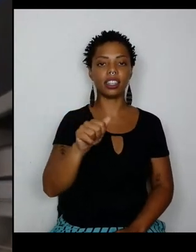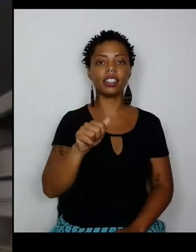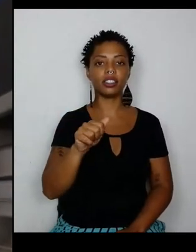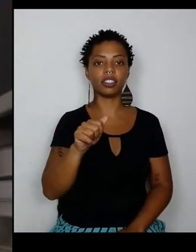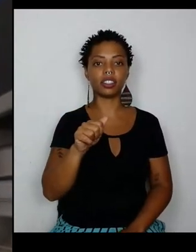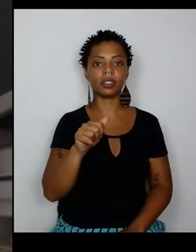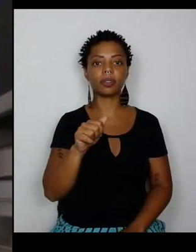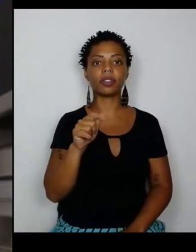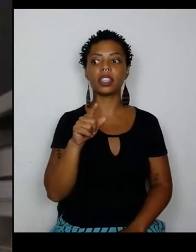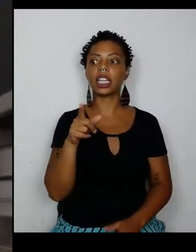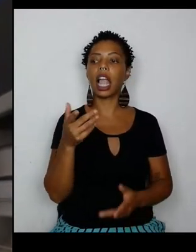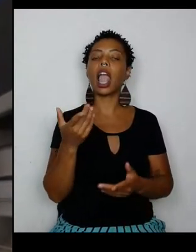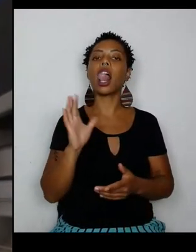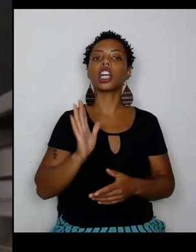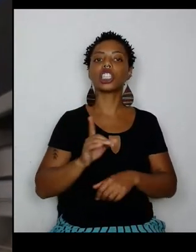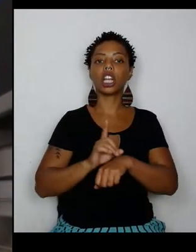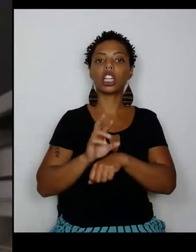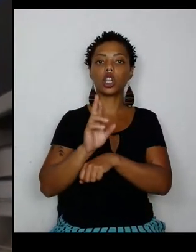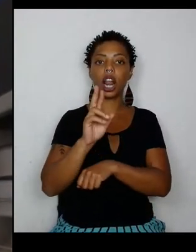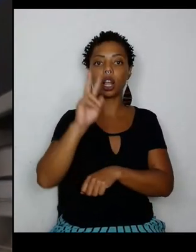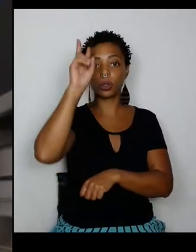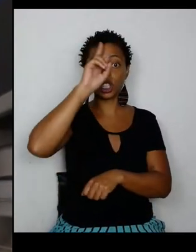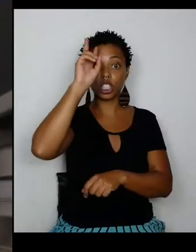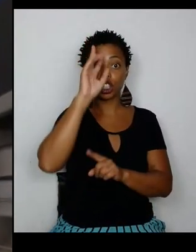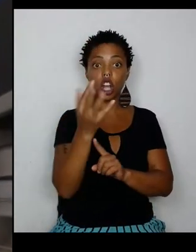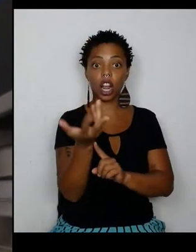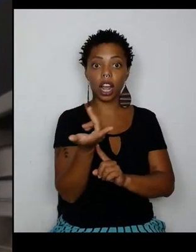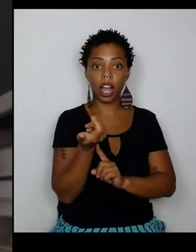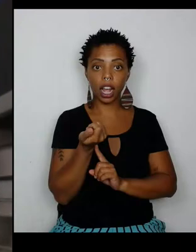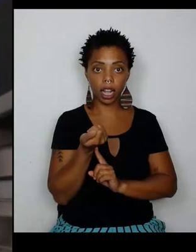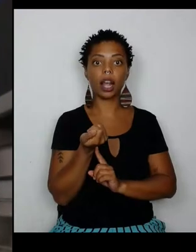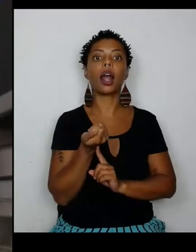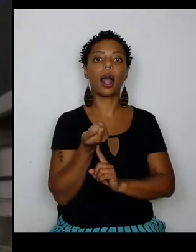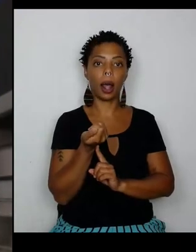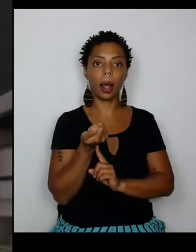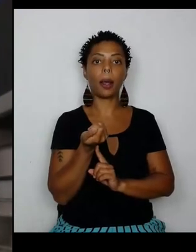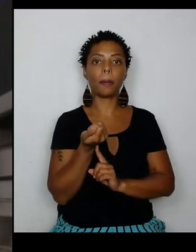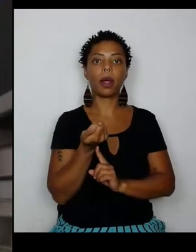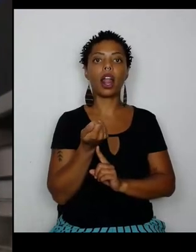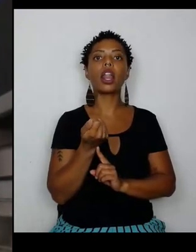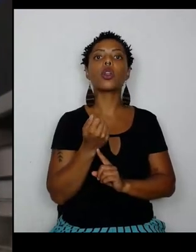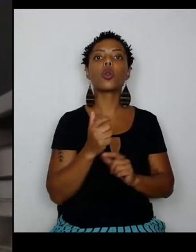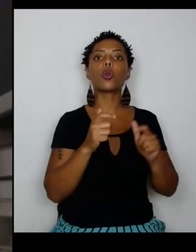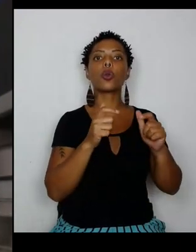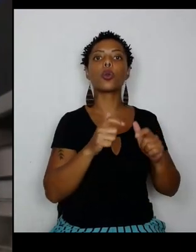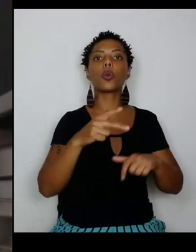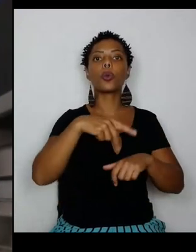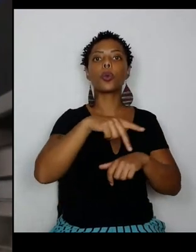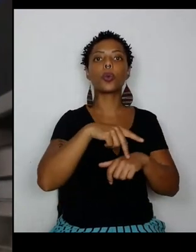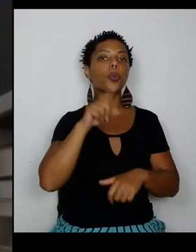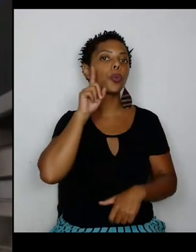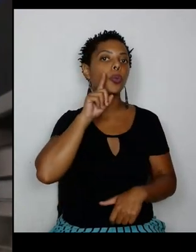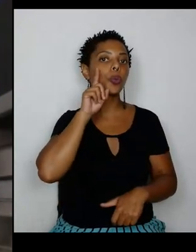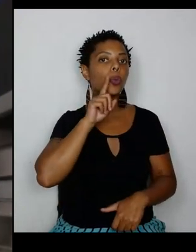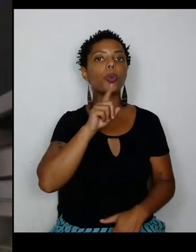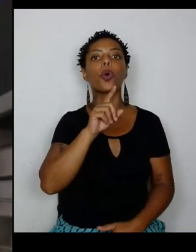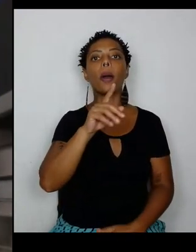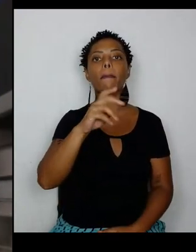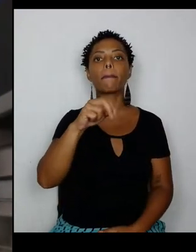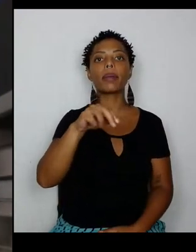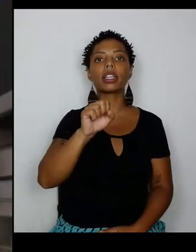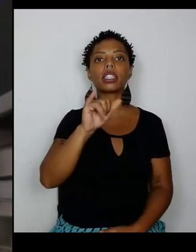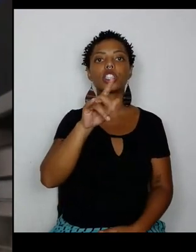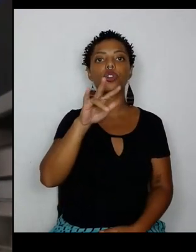has received her doctorate in history of art from bryn moore